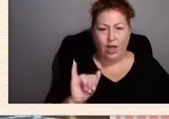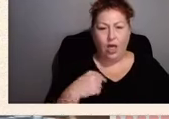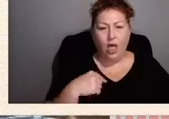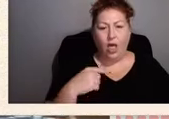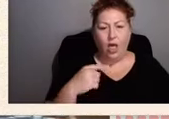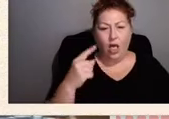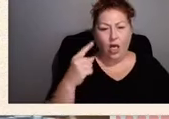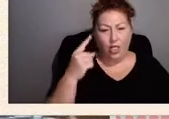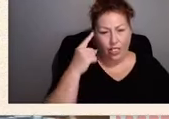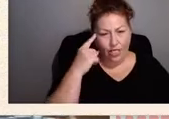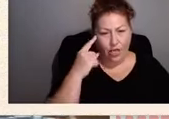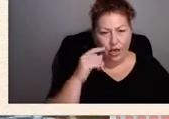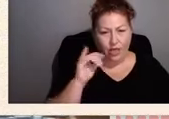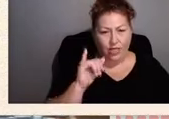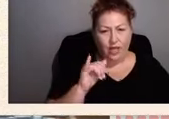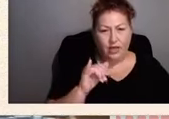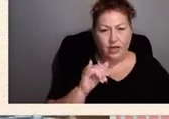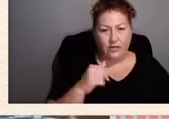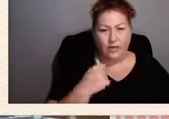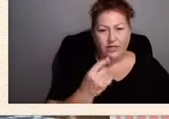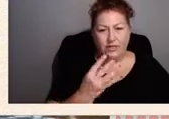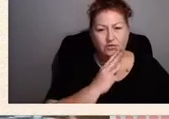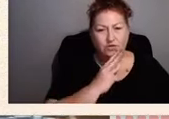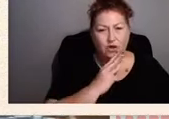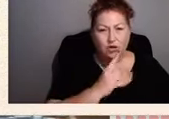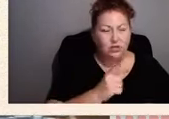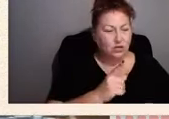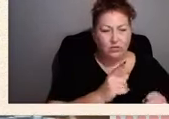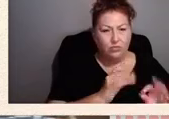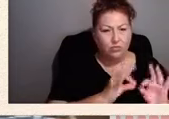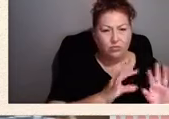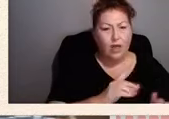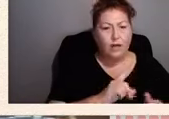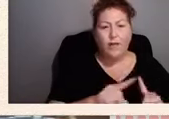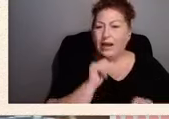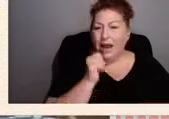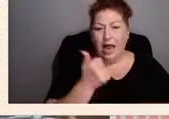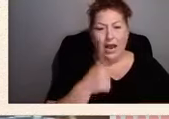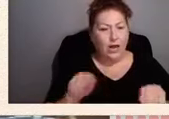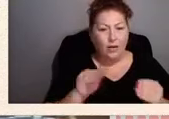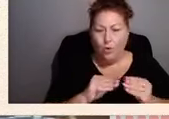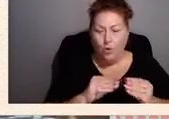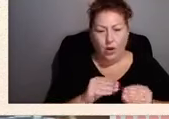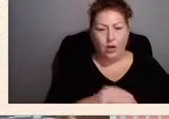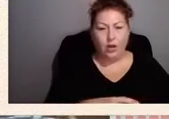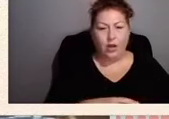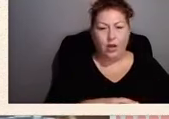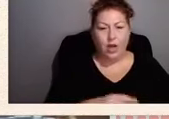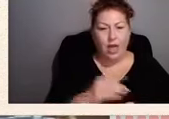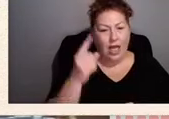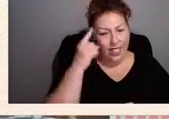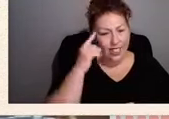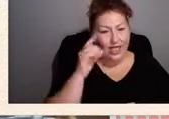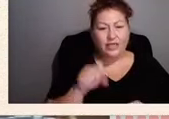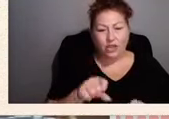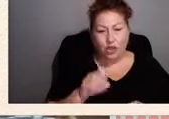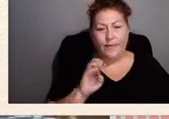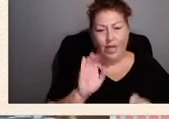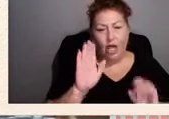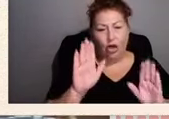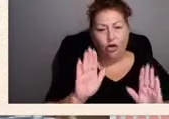chalk years were over, but not anymore. I think this could be a great